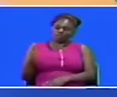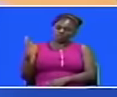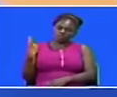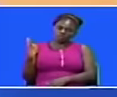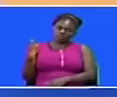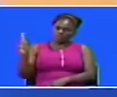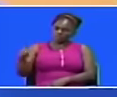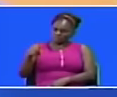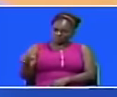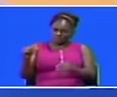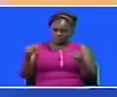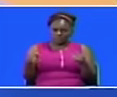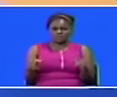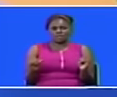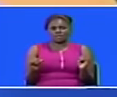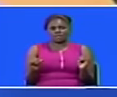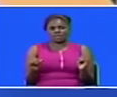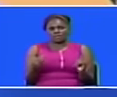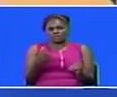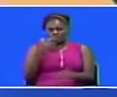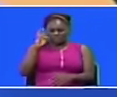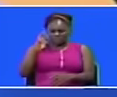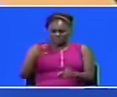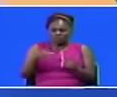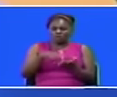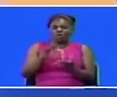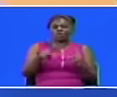restrain themselves, we could have seen more fatalities, but